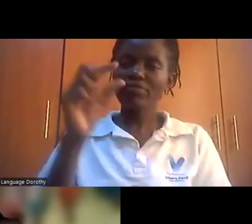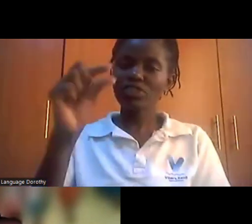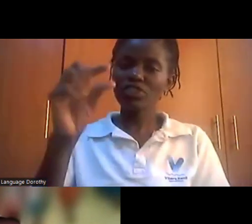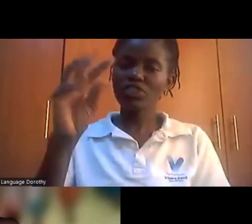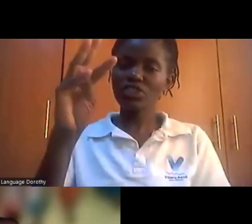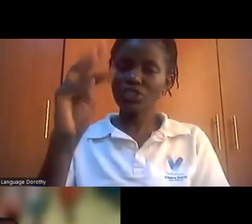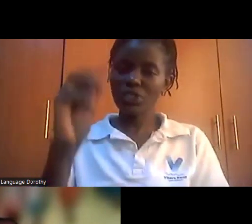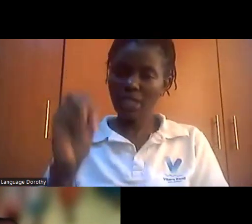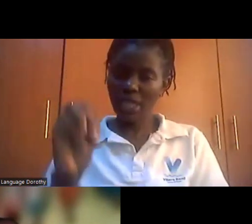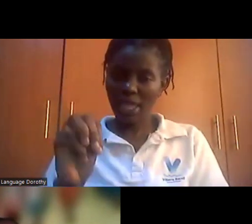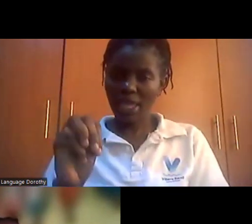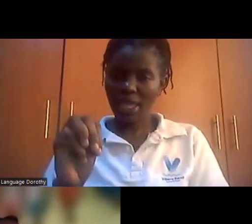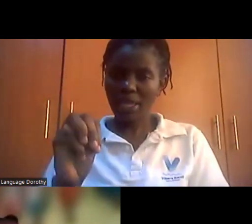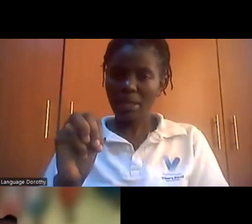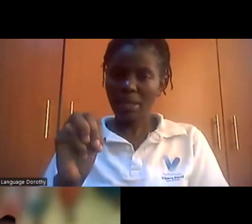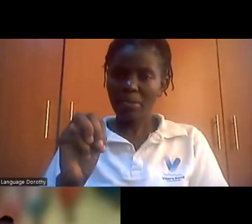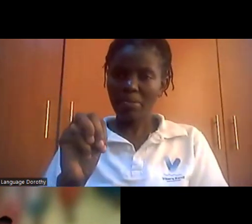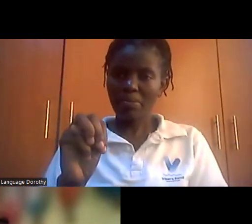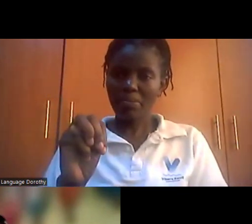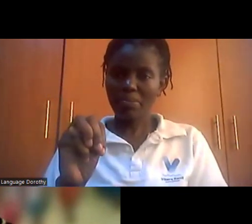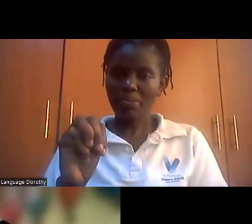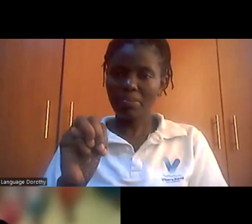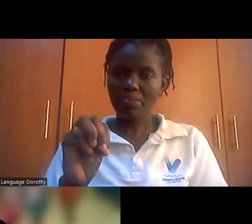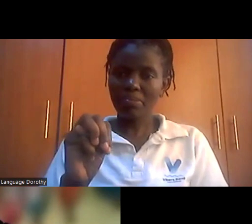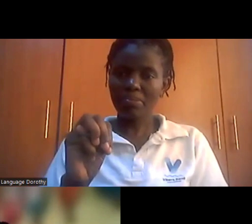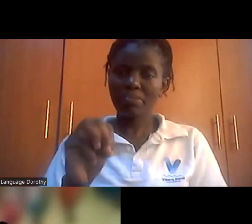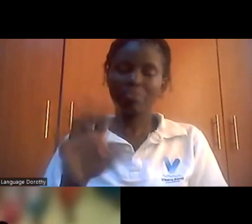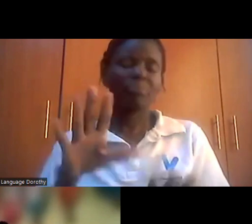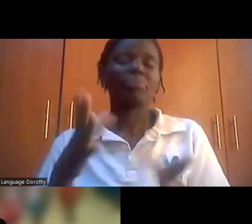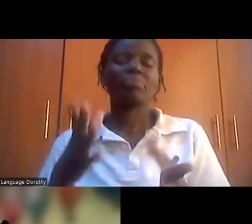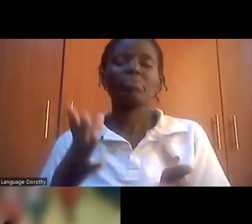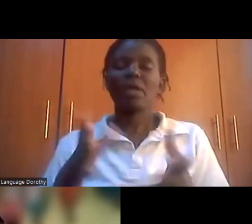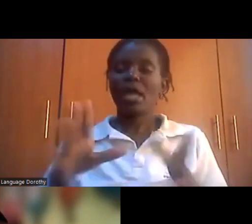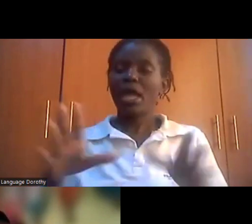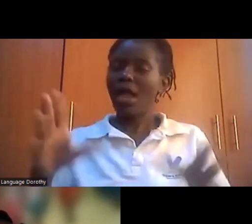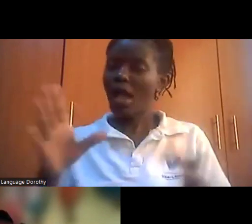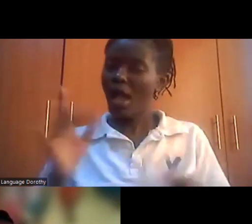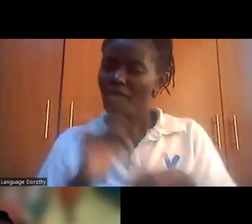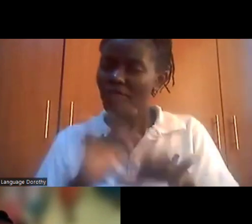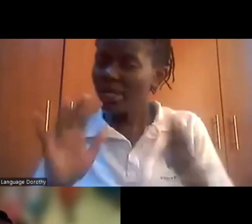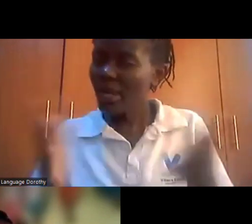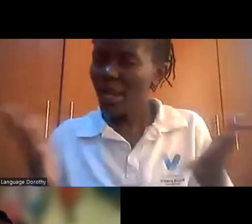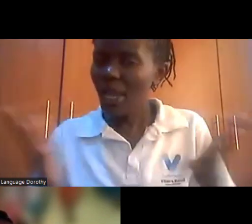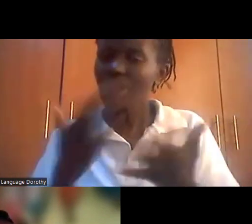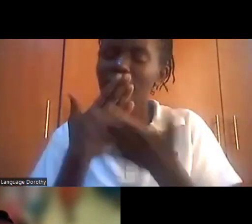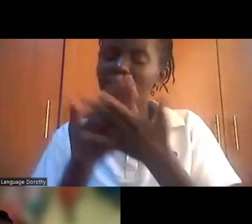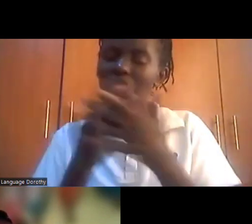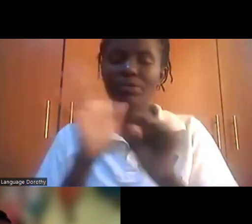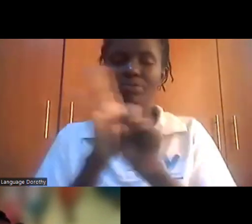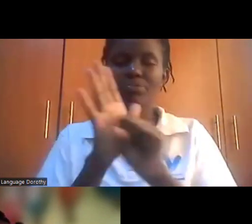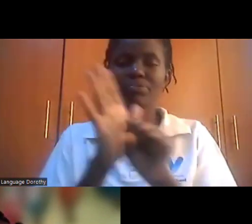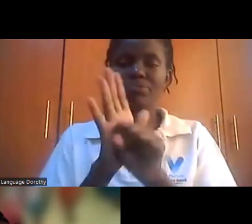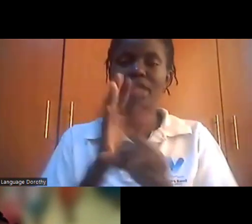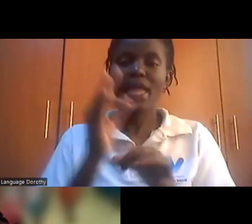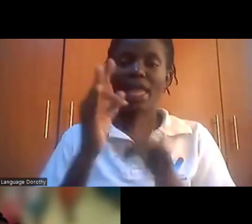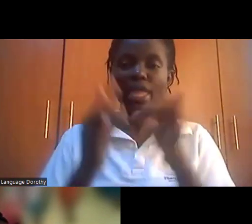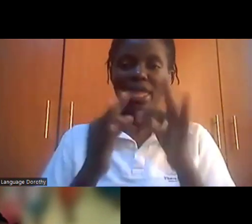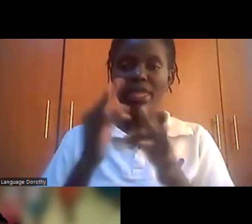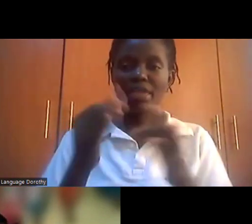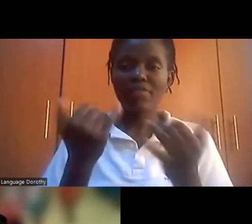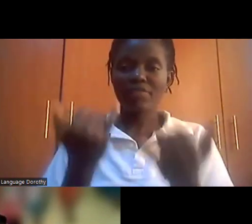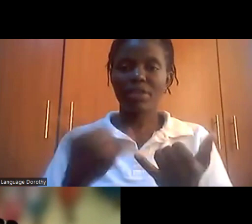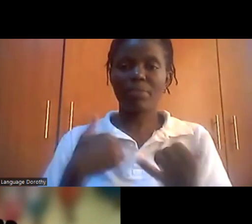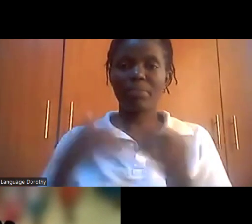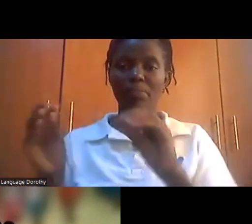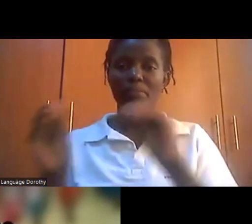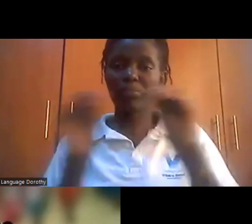those who do not survive. So thank you very much for those comments, very helpful. So if I may move to the